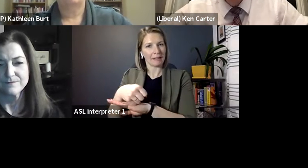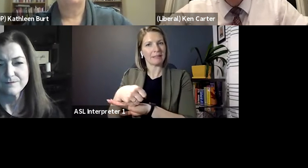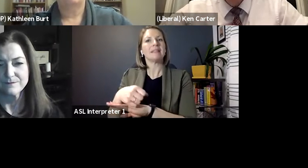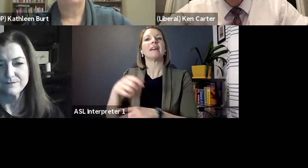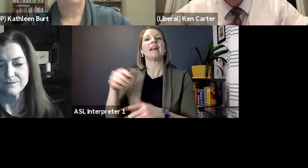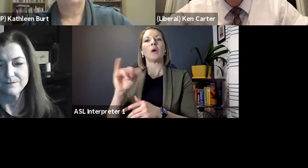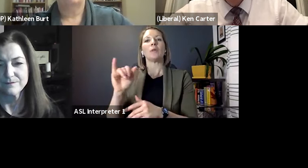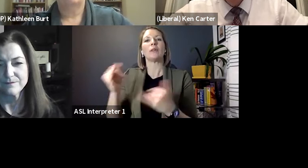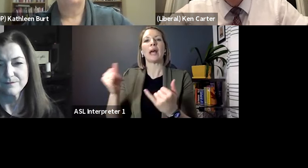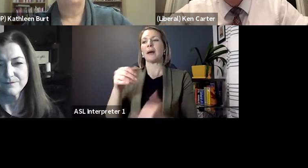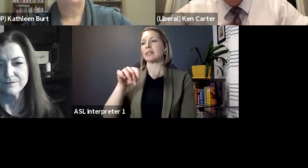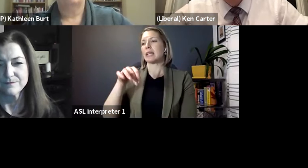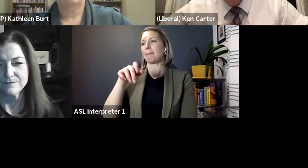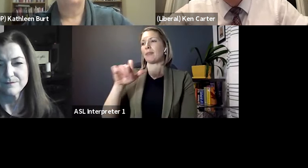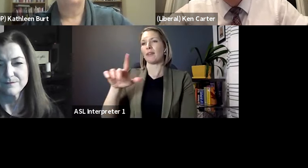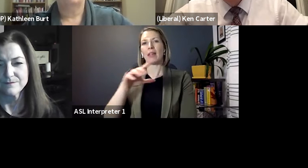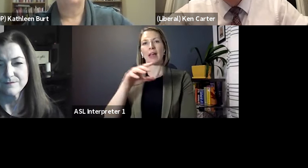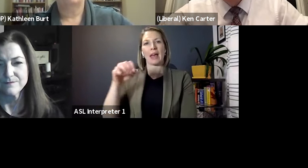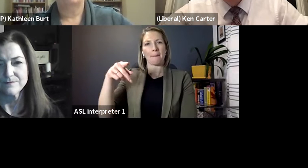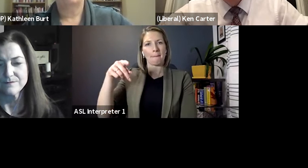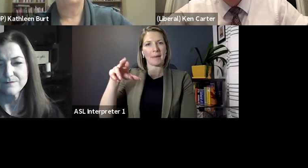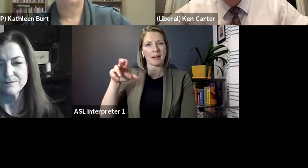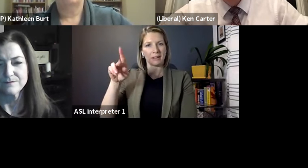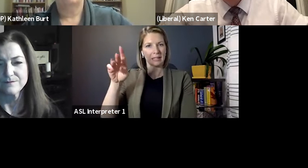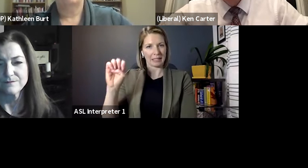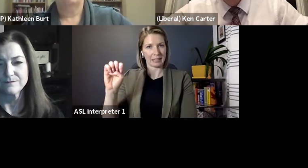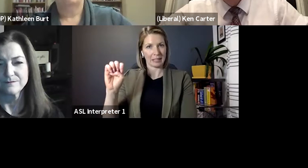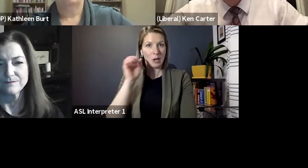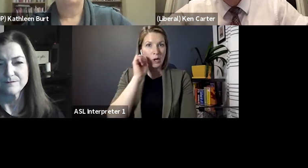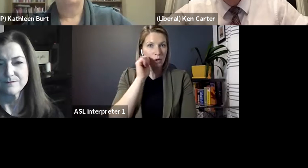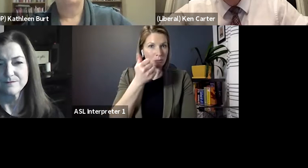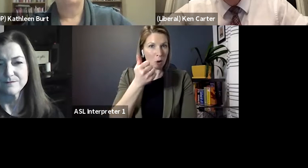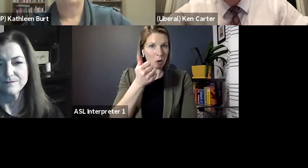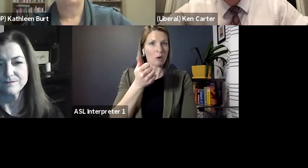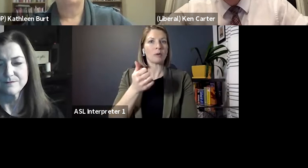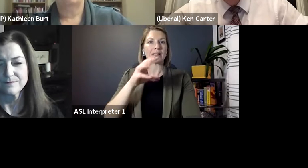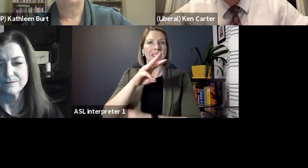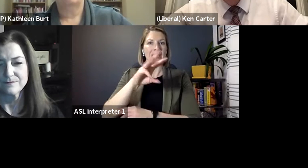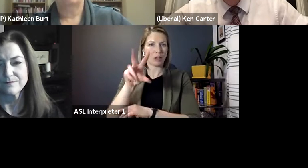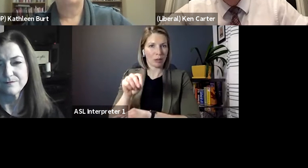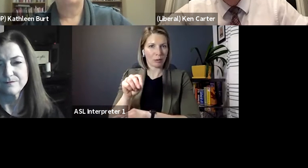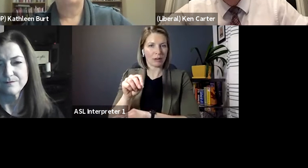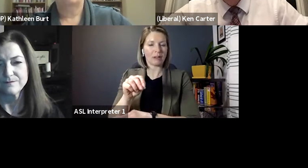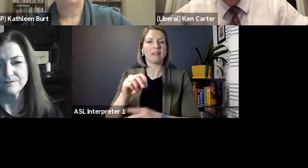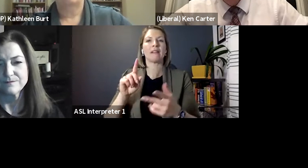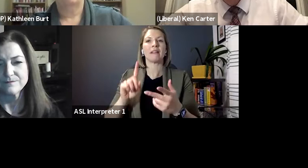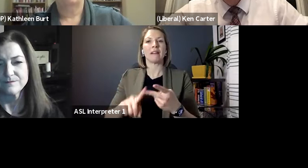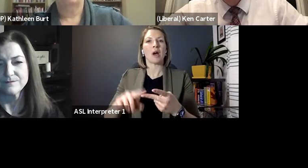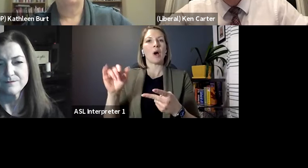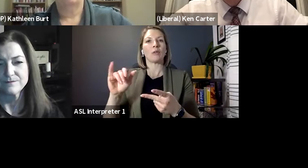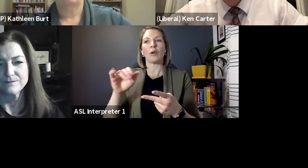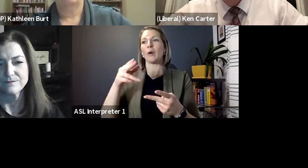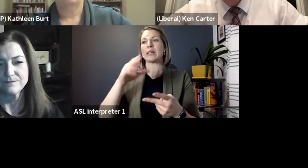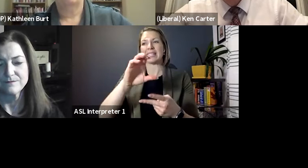district. Tomorrow night, we will hear from the candidates from Conception Bay South district at 6:30 p.m. and the candidates from Harbour Main district